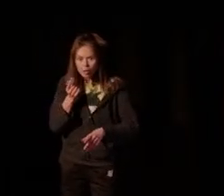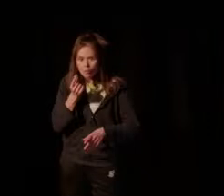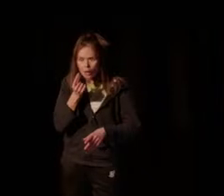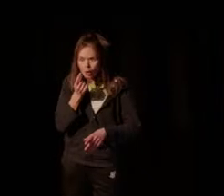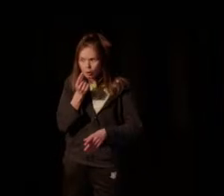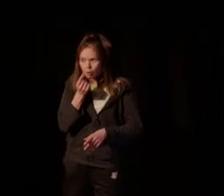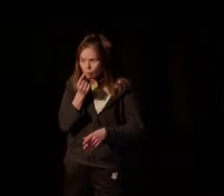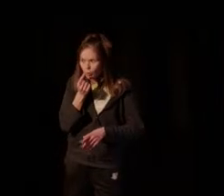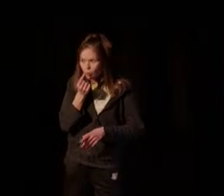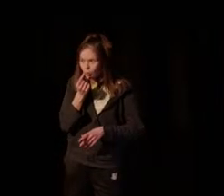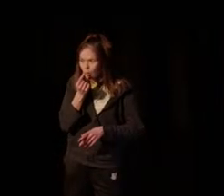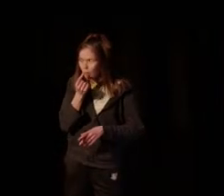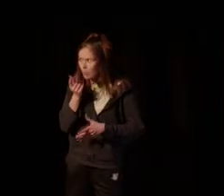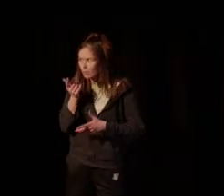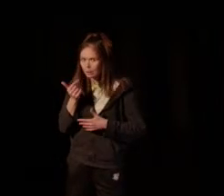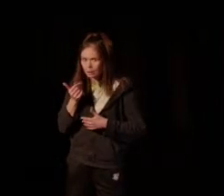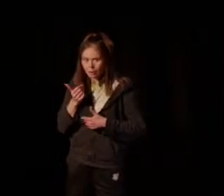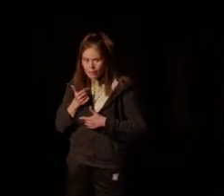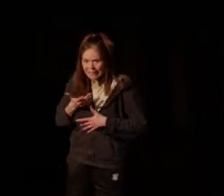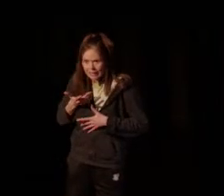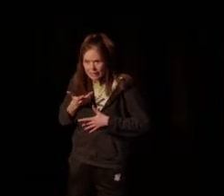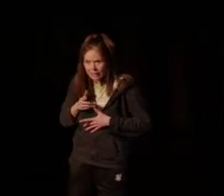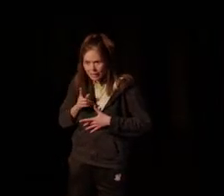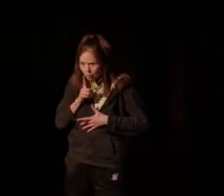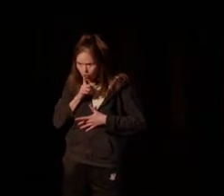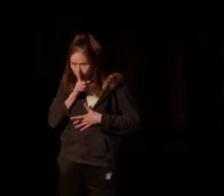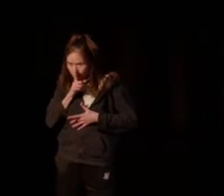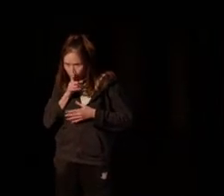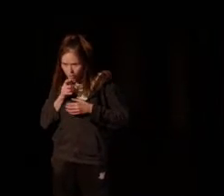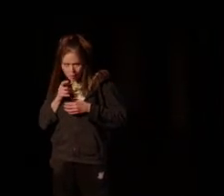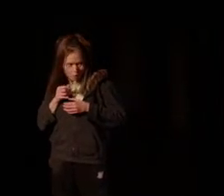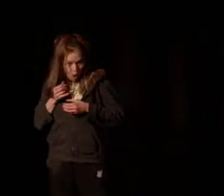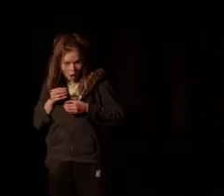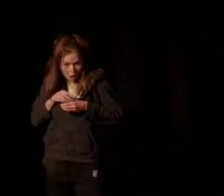as much suspicion as a harsher poison.